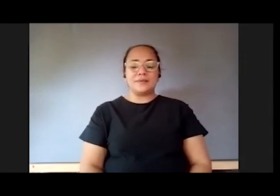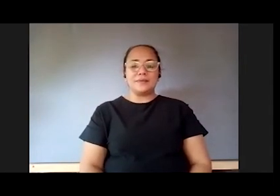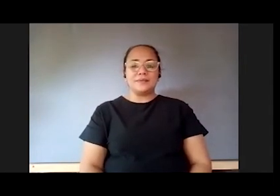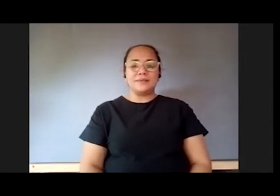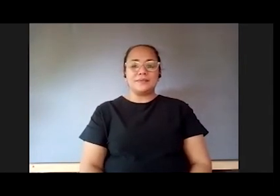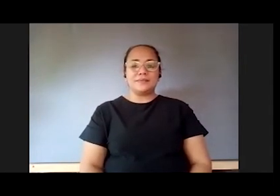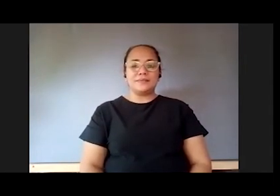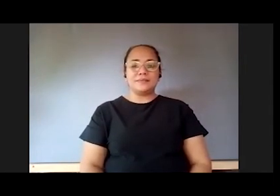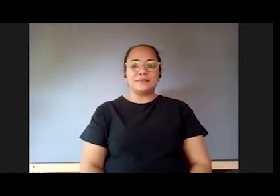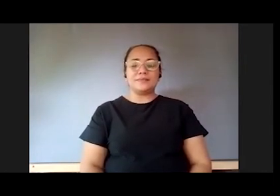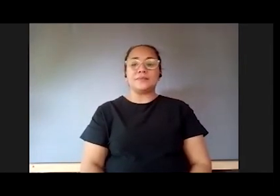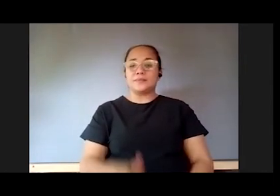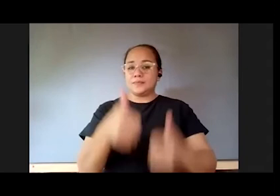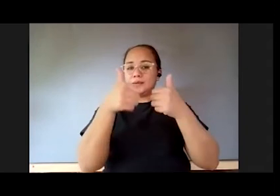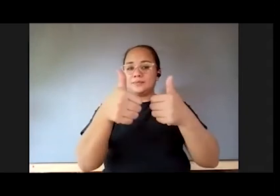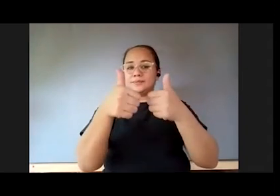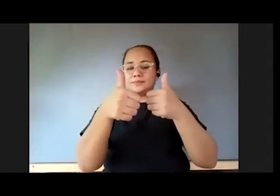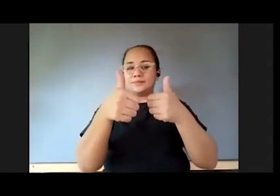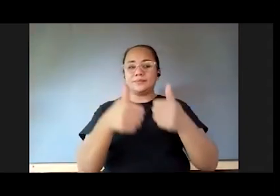Okay, so